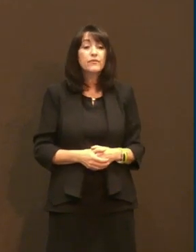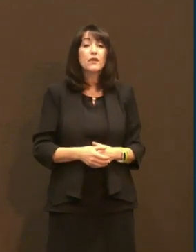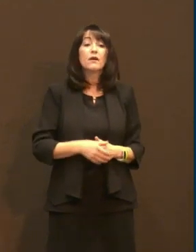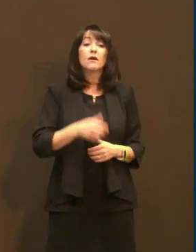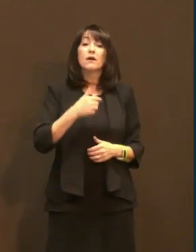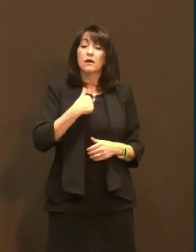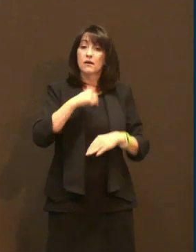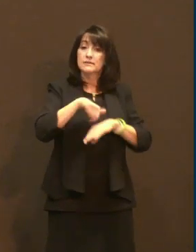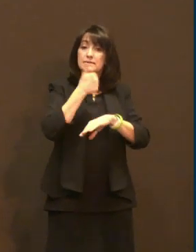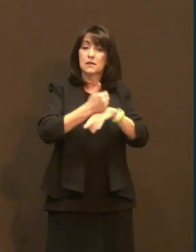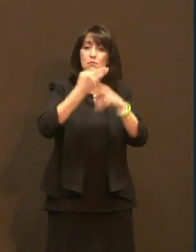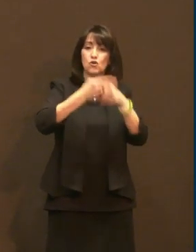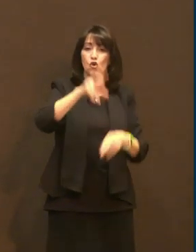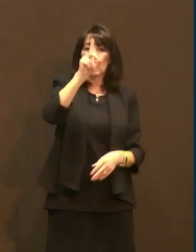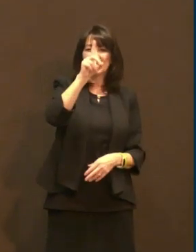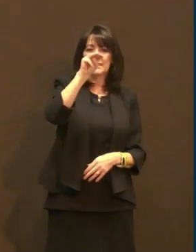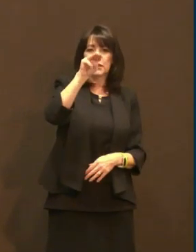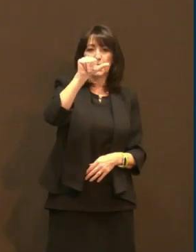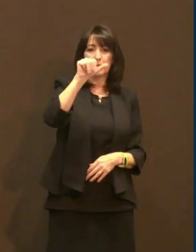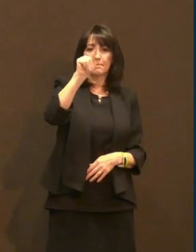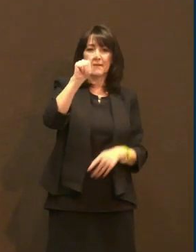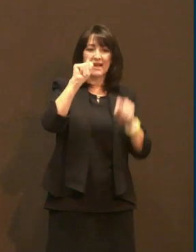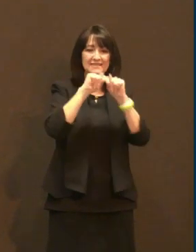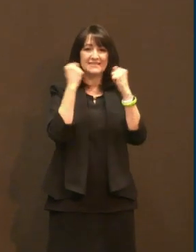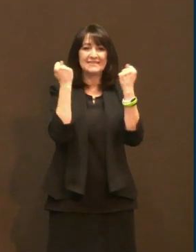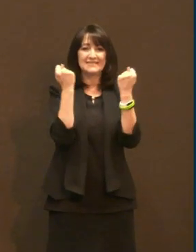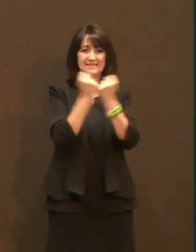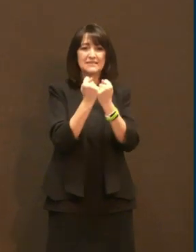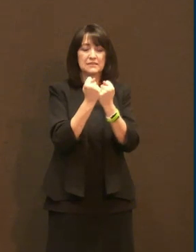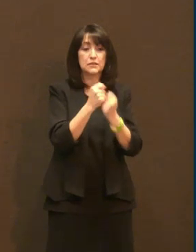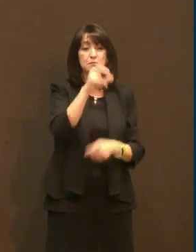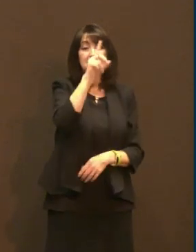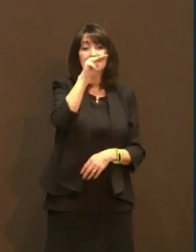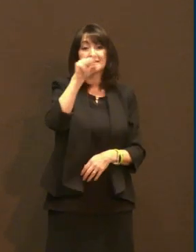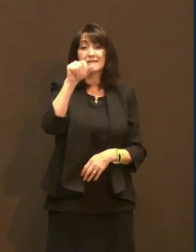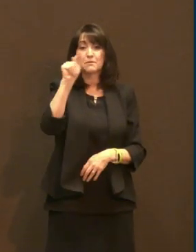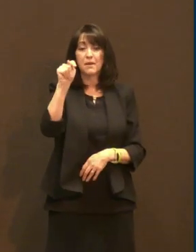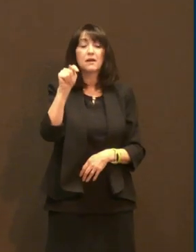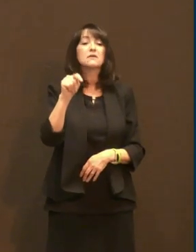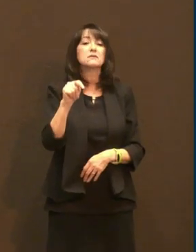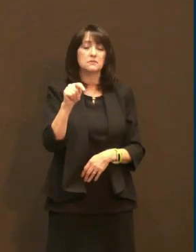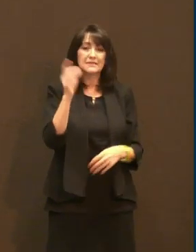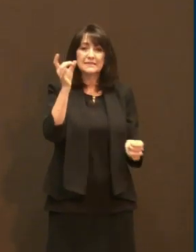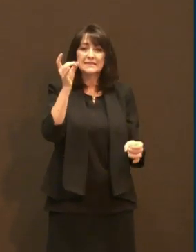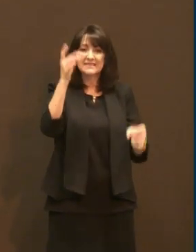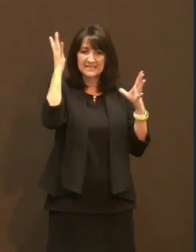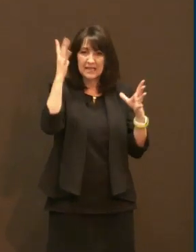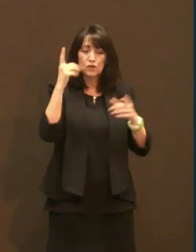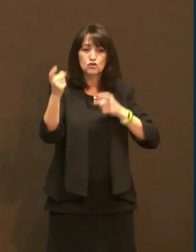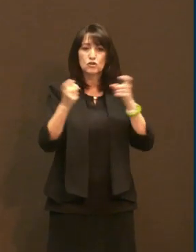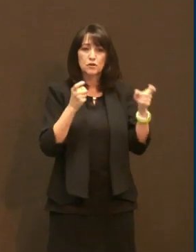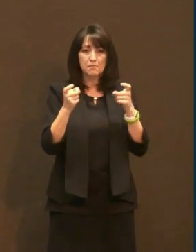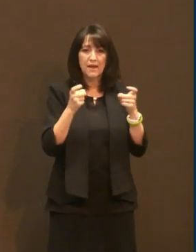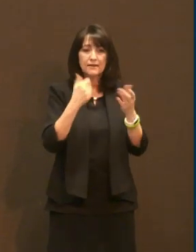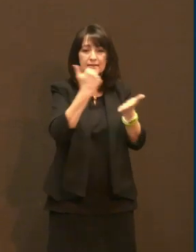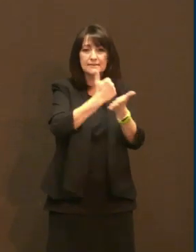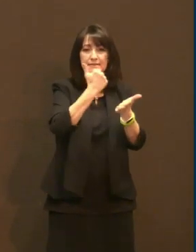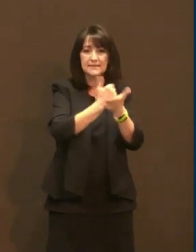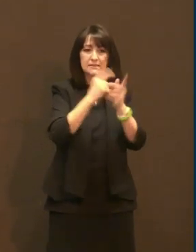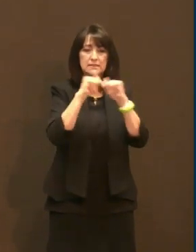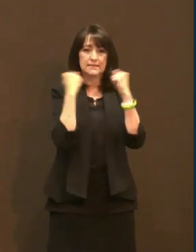a federal asset. DMAT stands for Disaster Management Assistance Team. We asked for